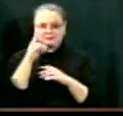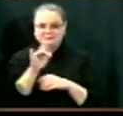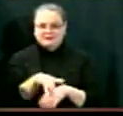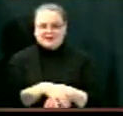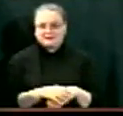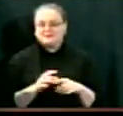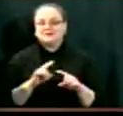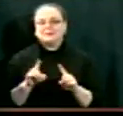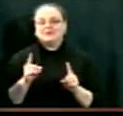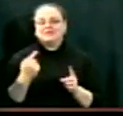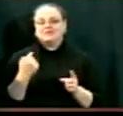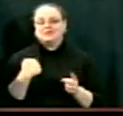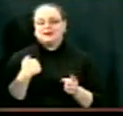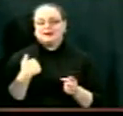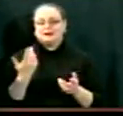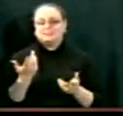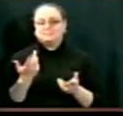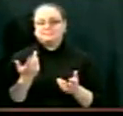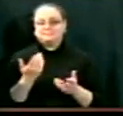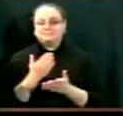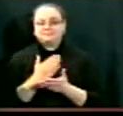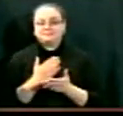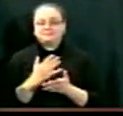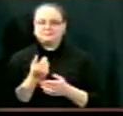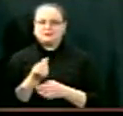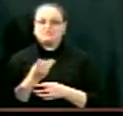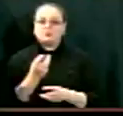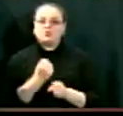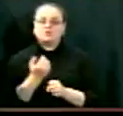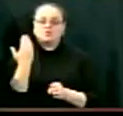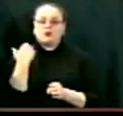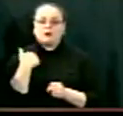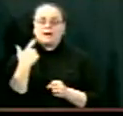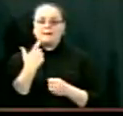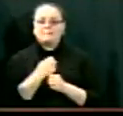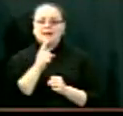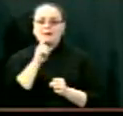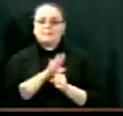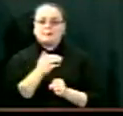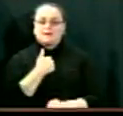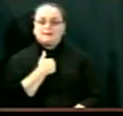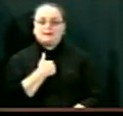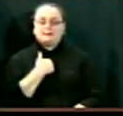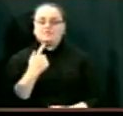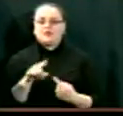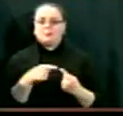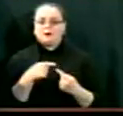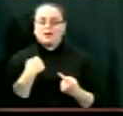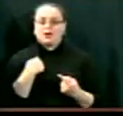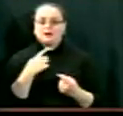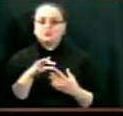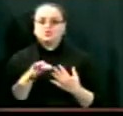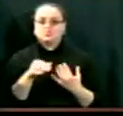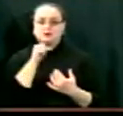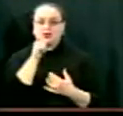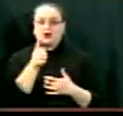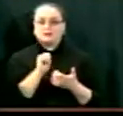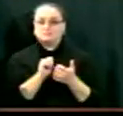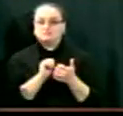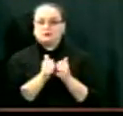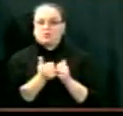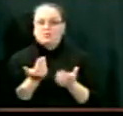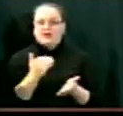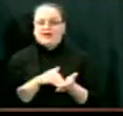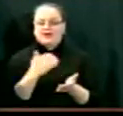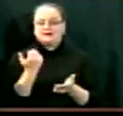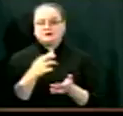that, but some years ago I made a commitment to myself that whenever I chose not to run again or got beat